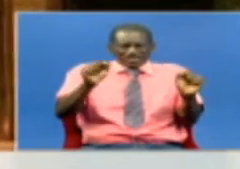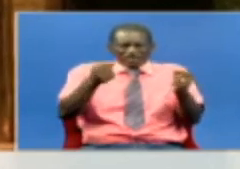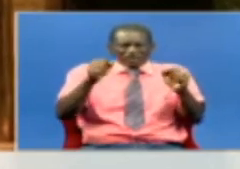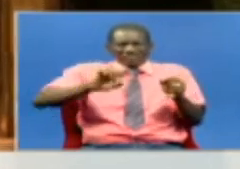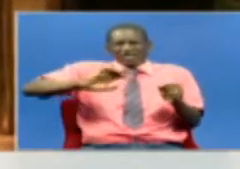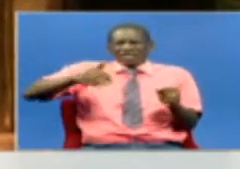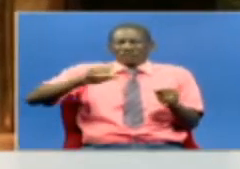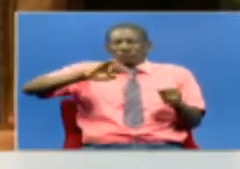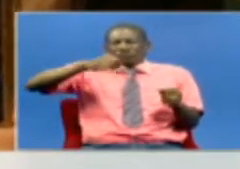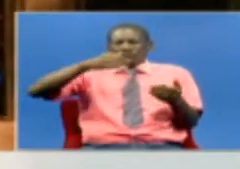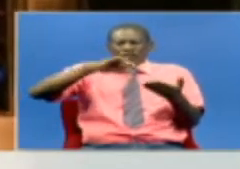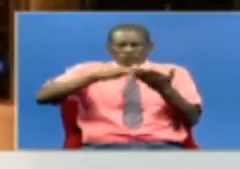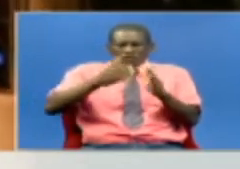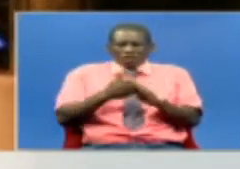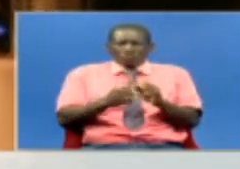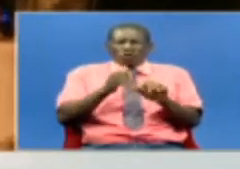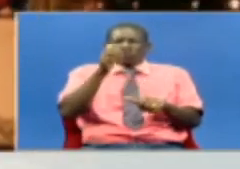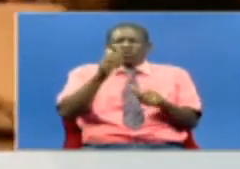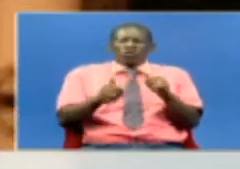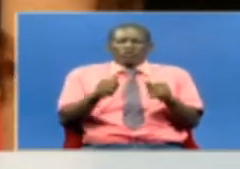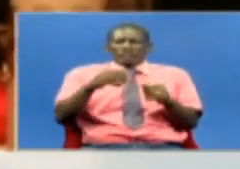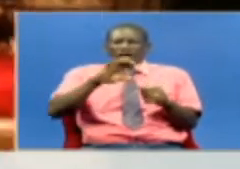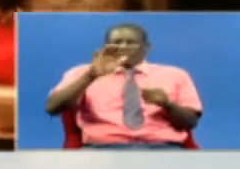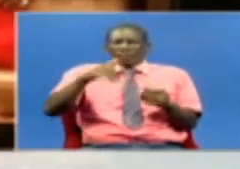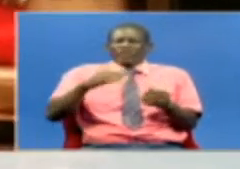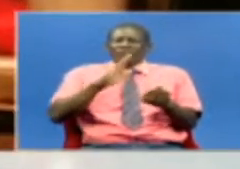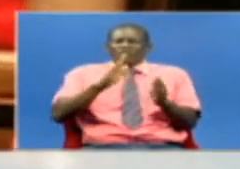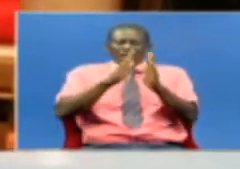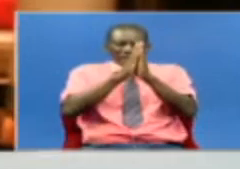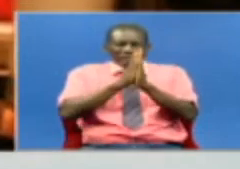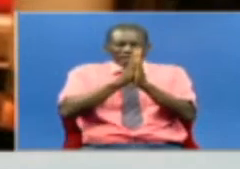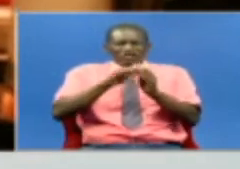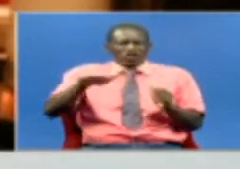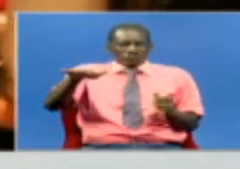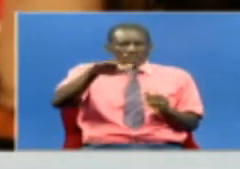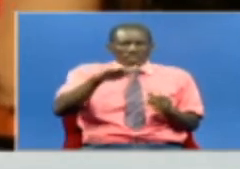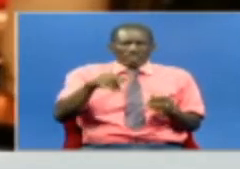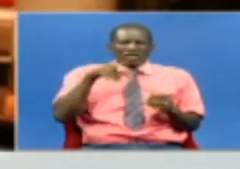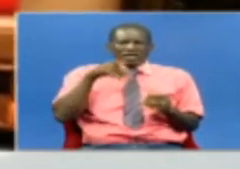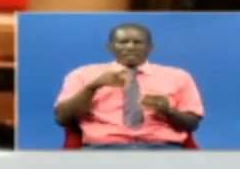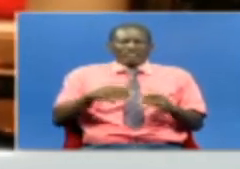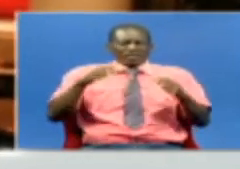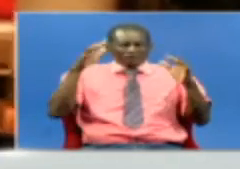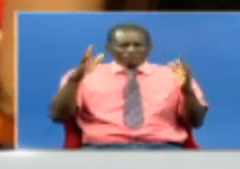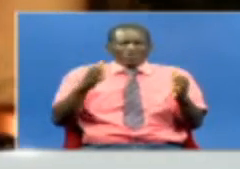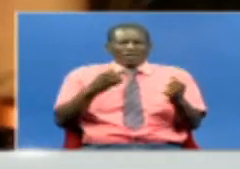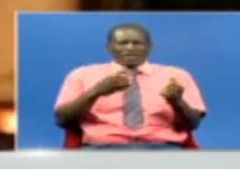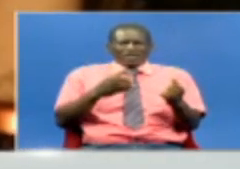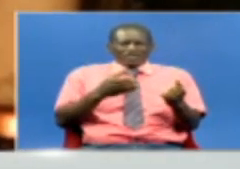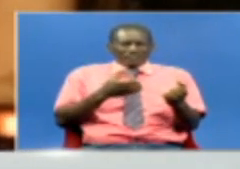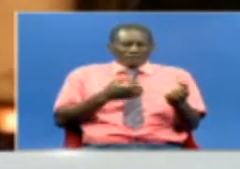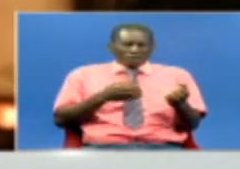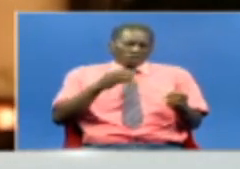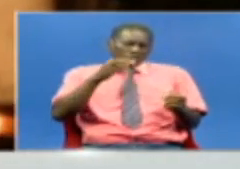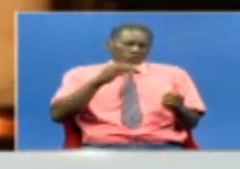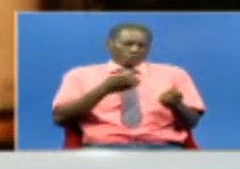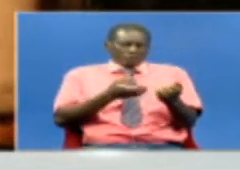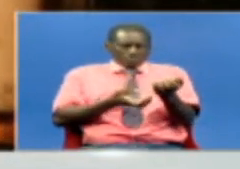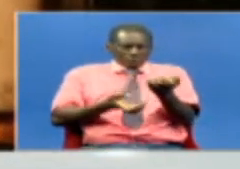of Jerusalem, which, apart from being a religious site, is a big income generator.